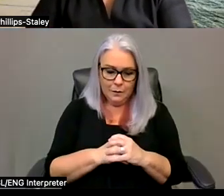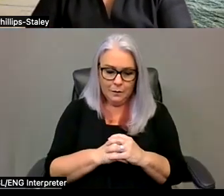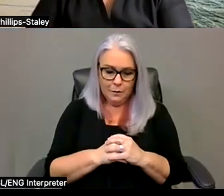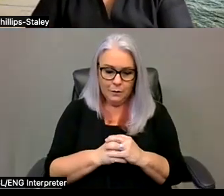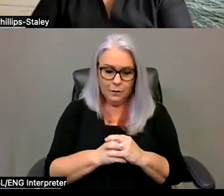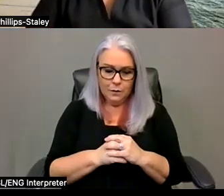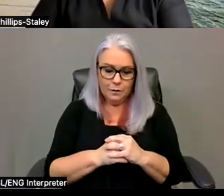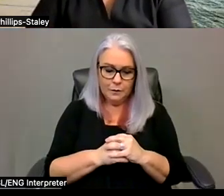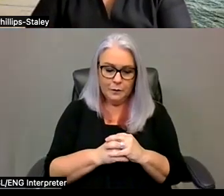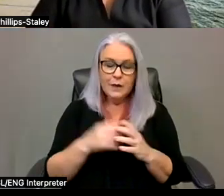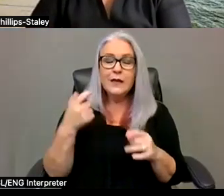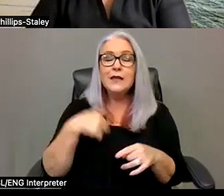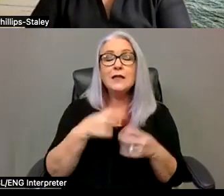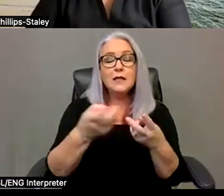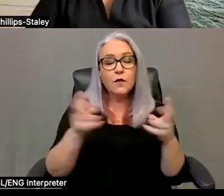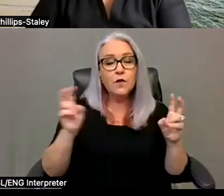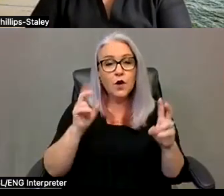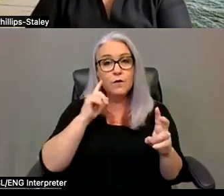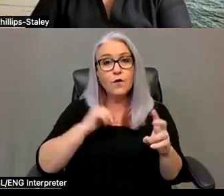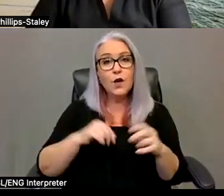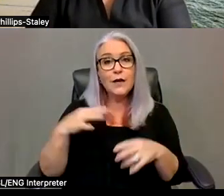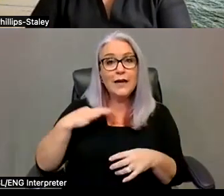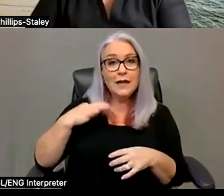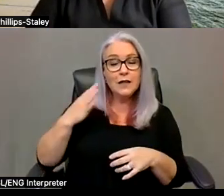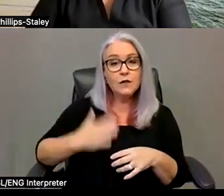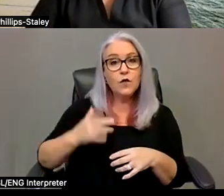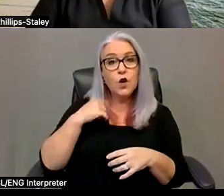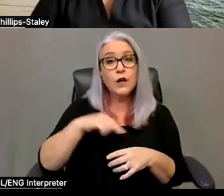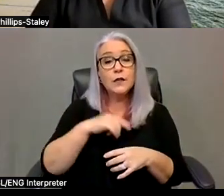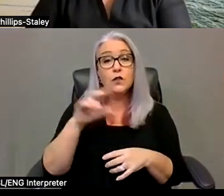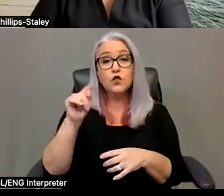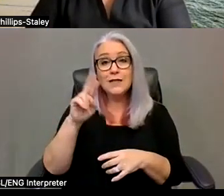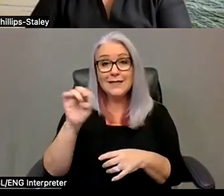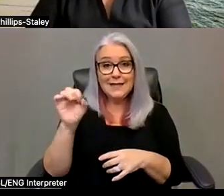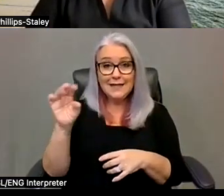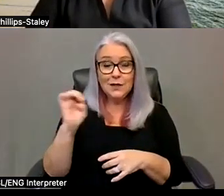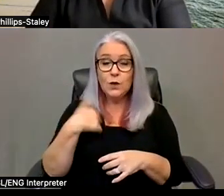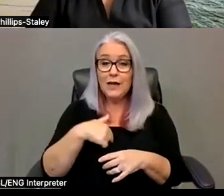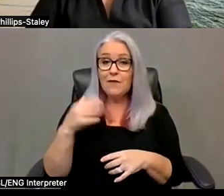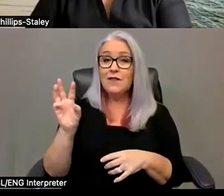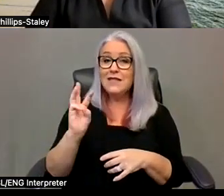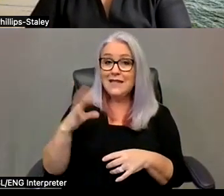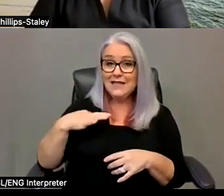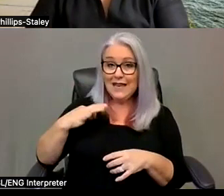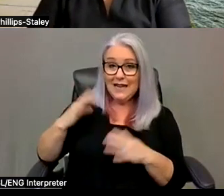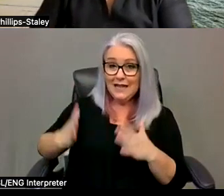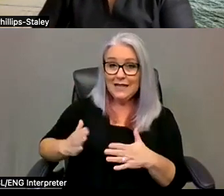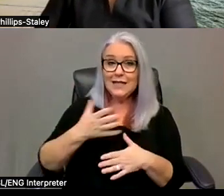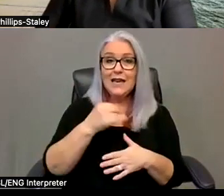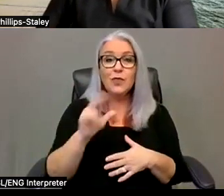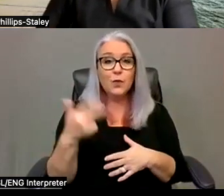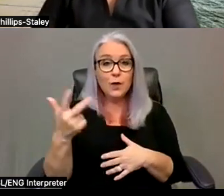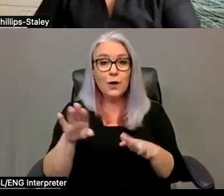for the candidates for trustee of the Village of Tarrytown. We have 6 candidates and 3 open